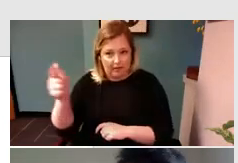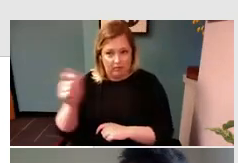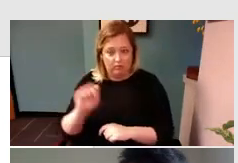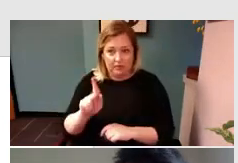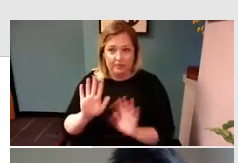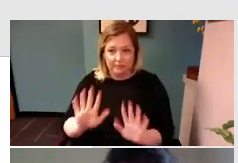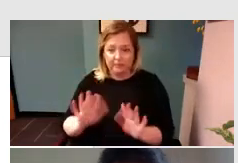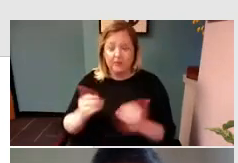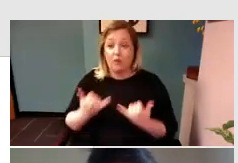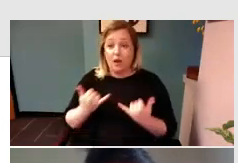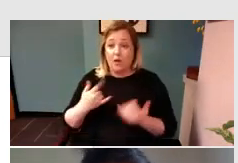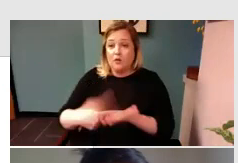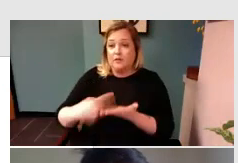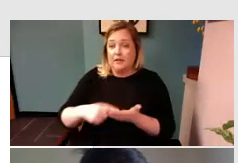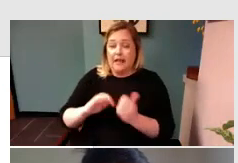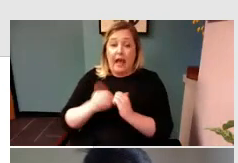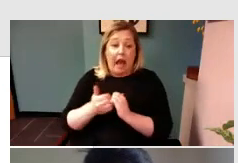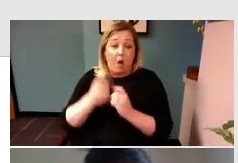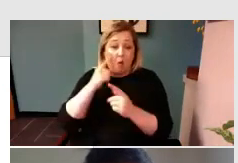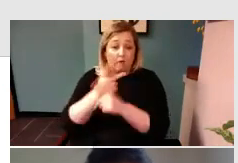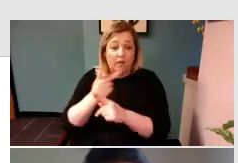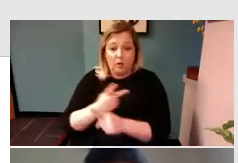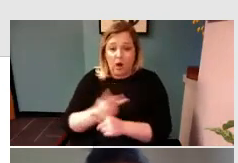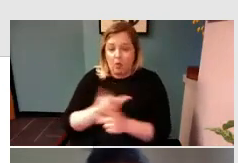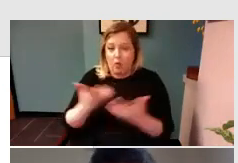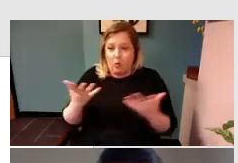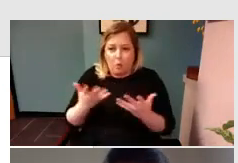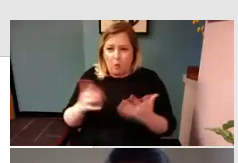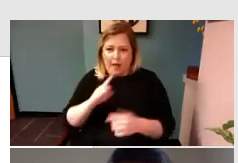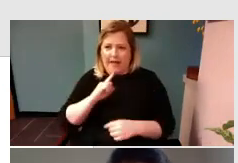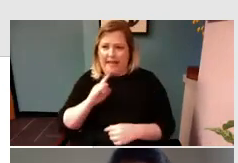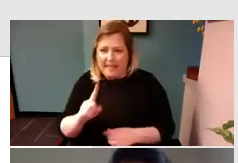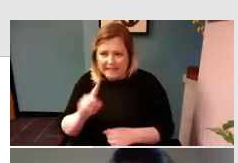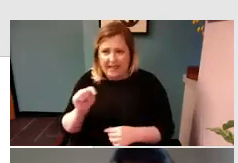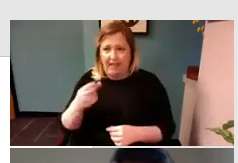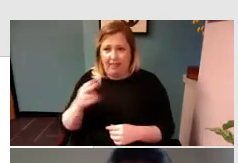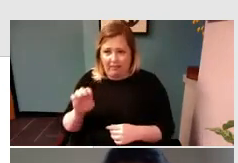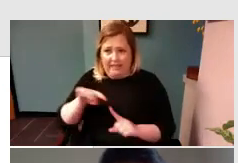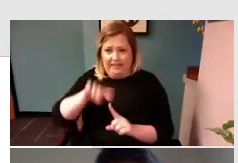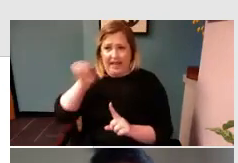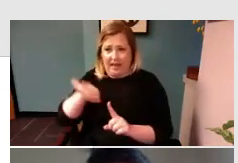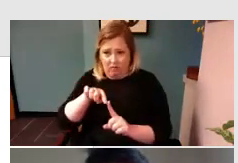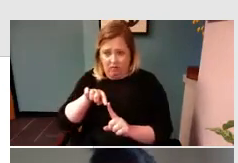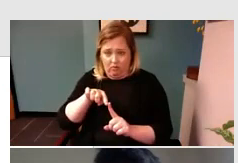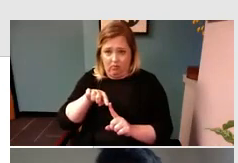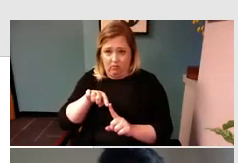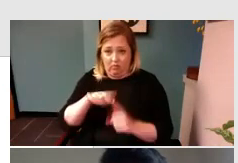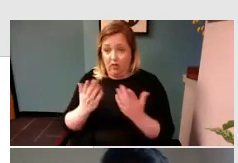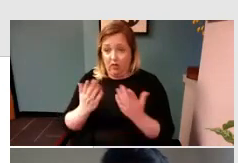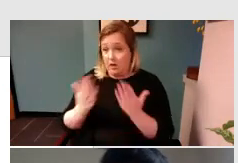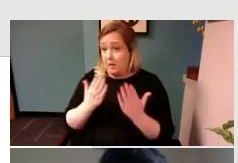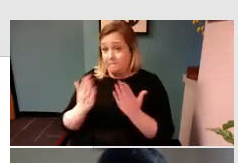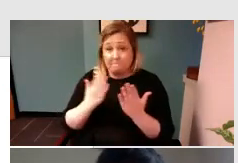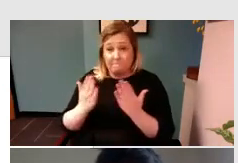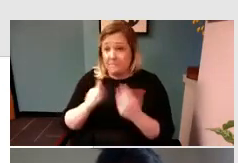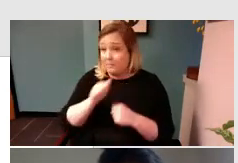about how we would figure out what the cycle is. So we know that there is potentially there might not be a cycle if we have two